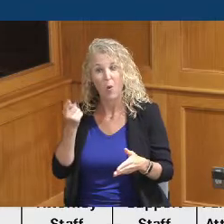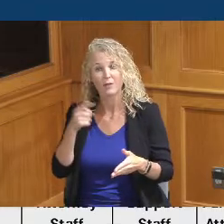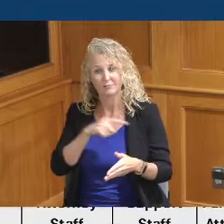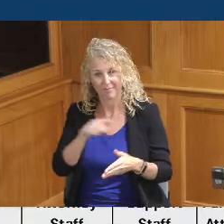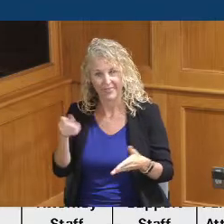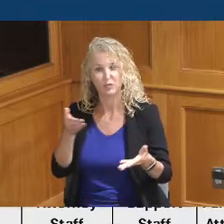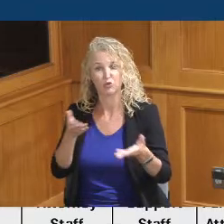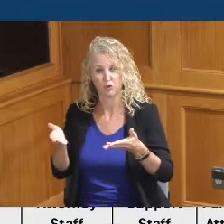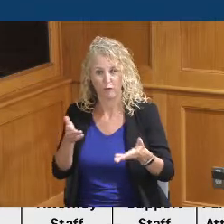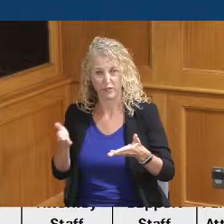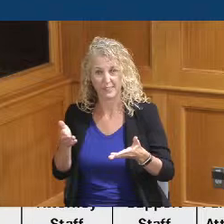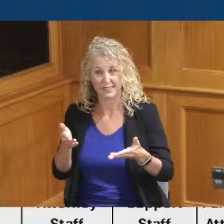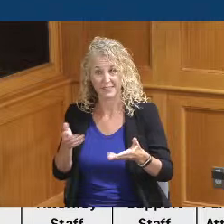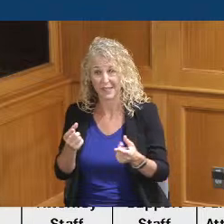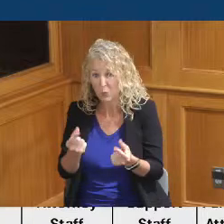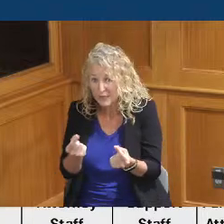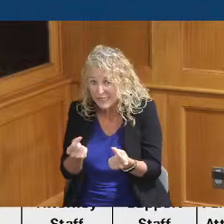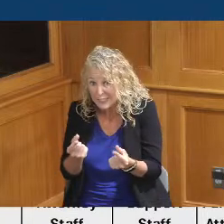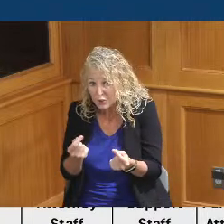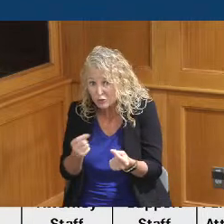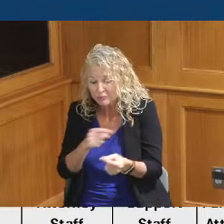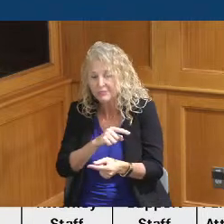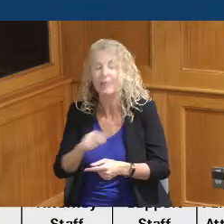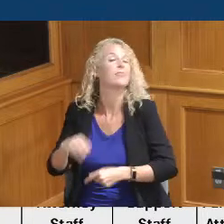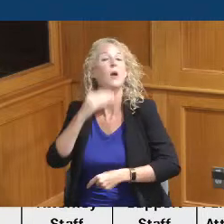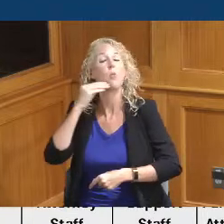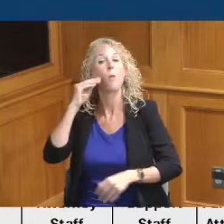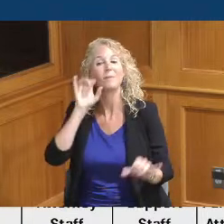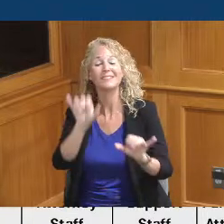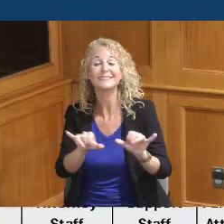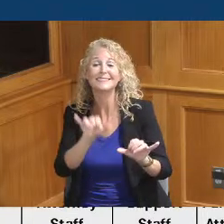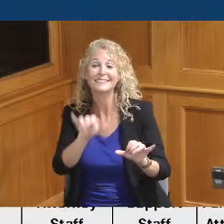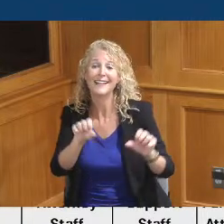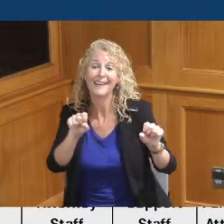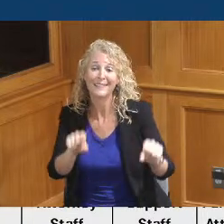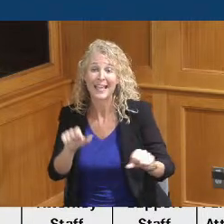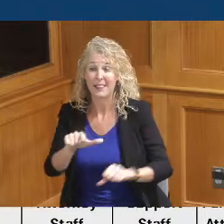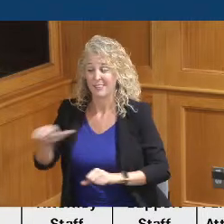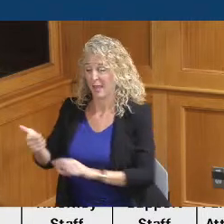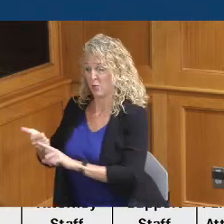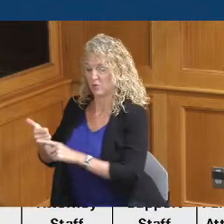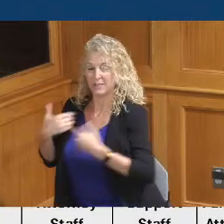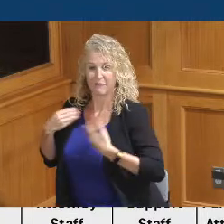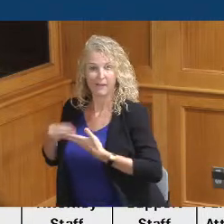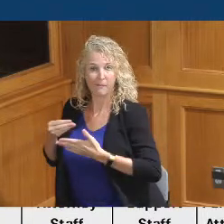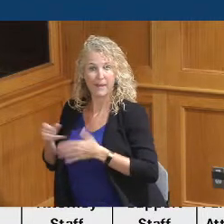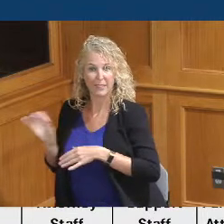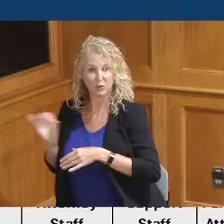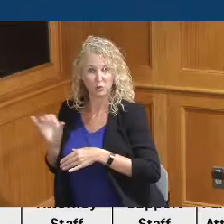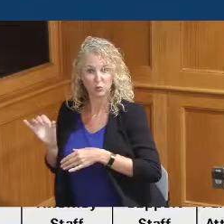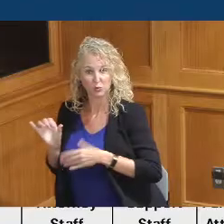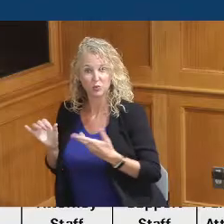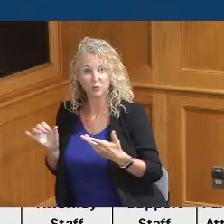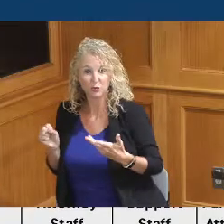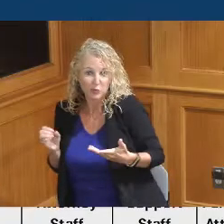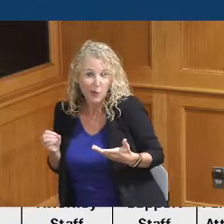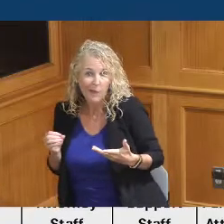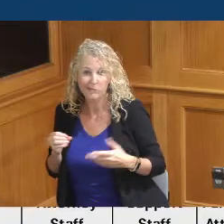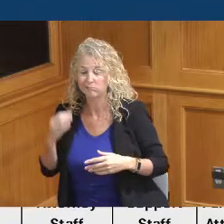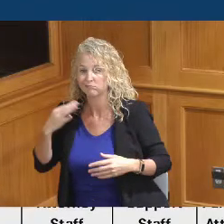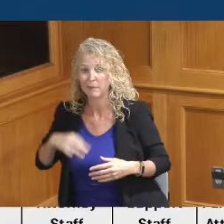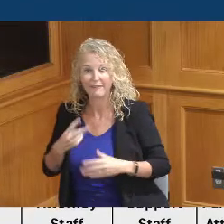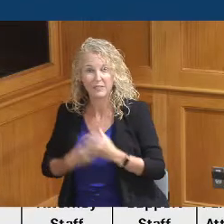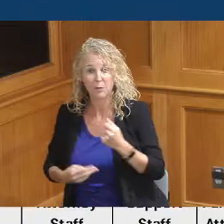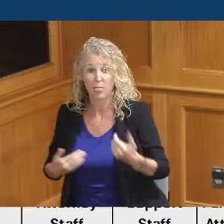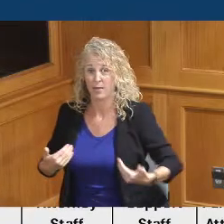in many cases, keeping people whole, keeping them in their homes, addressing in our common pleas court foreclosure issues, addressing in